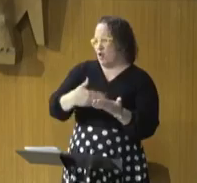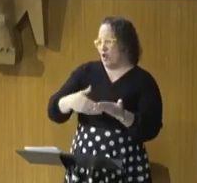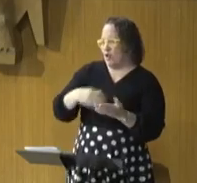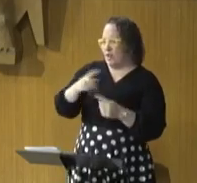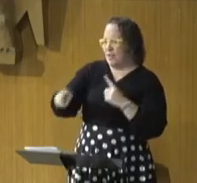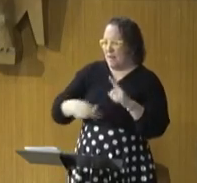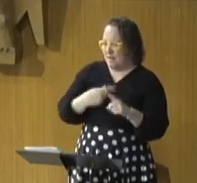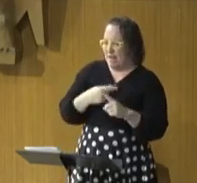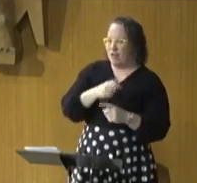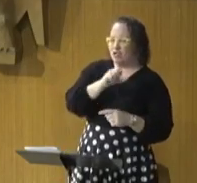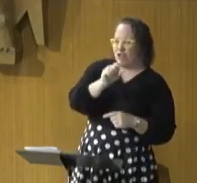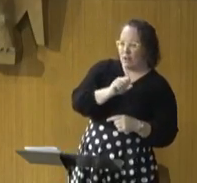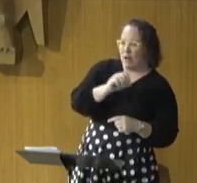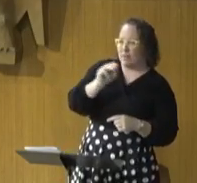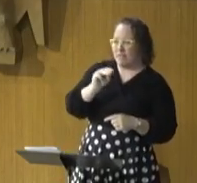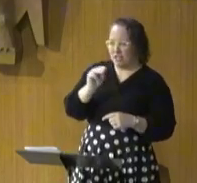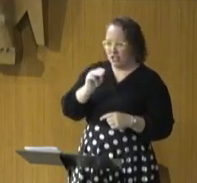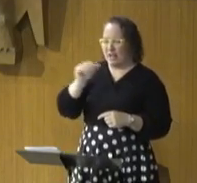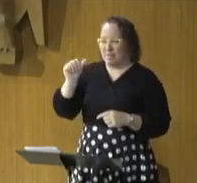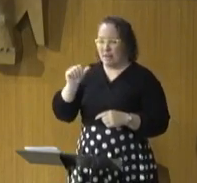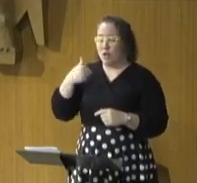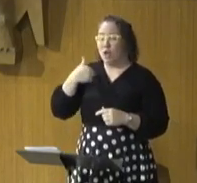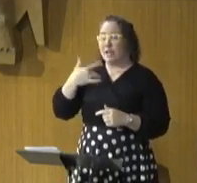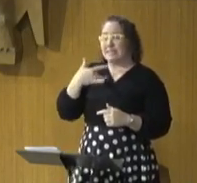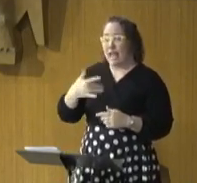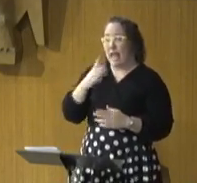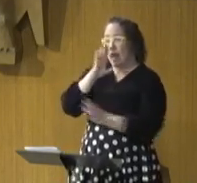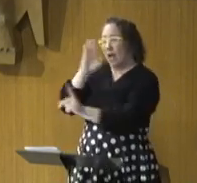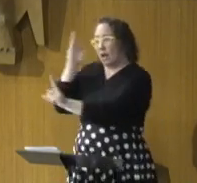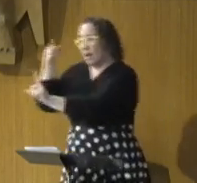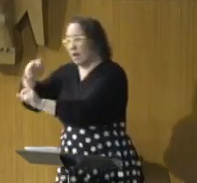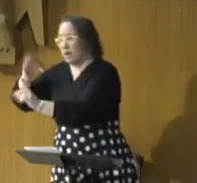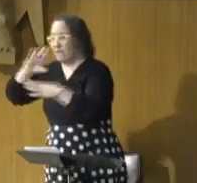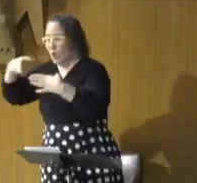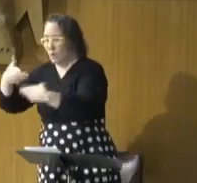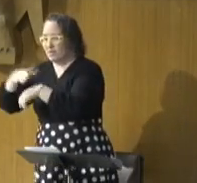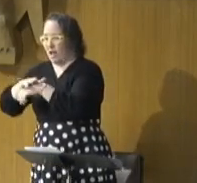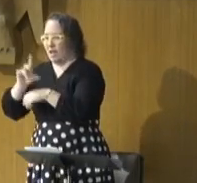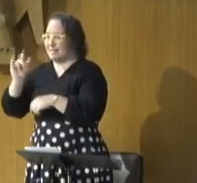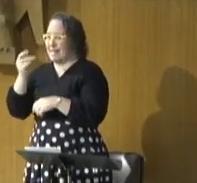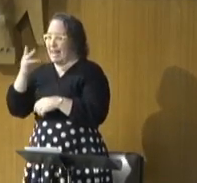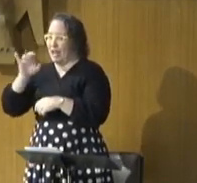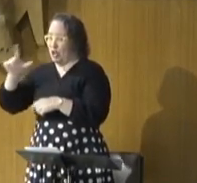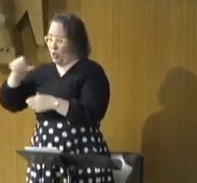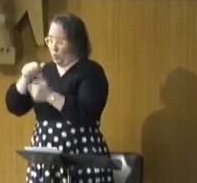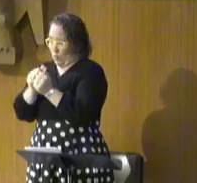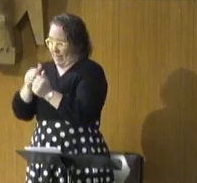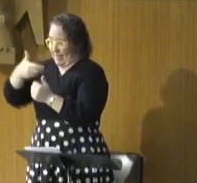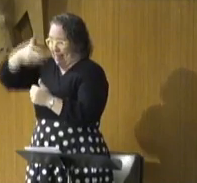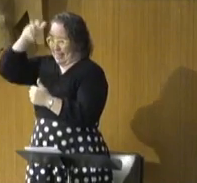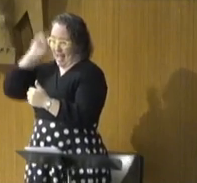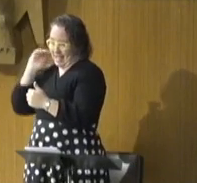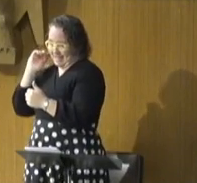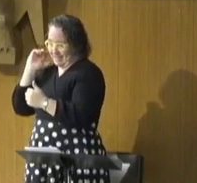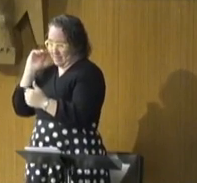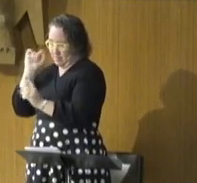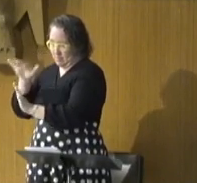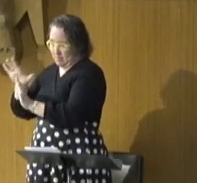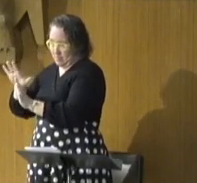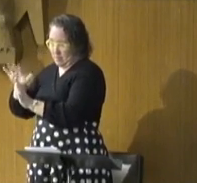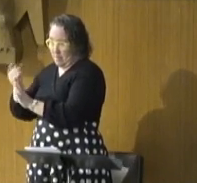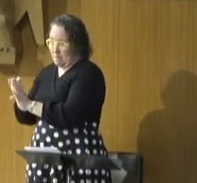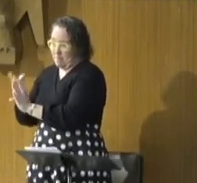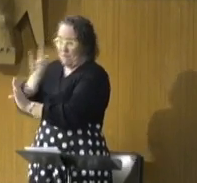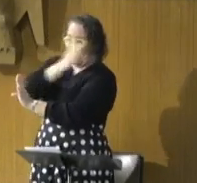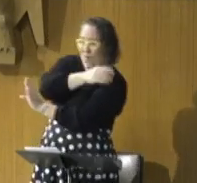precursor to Daniel's episode with the lions. Before all of that happens, there's this story of his three